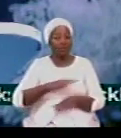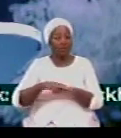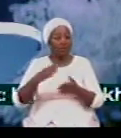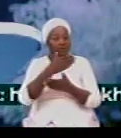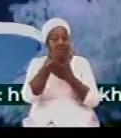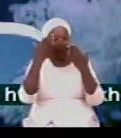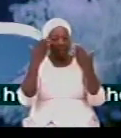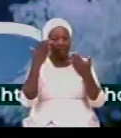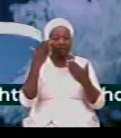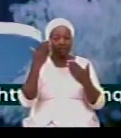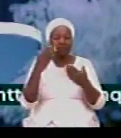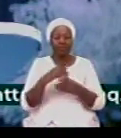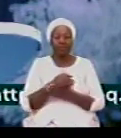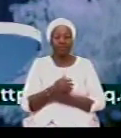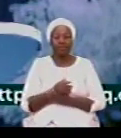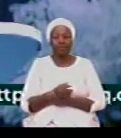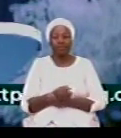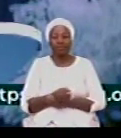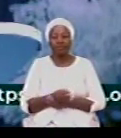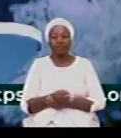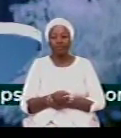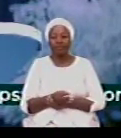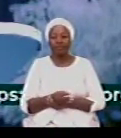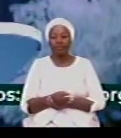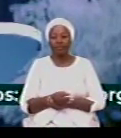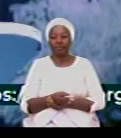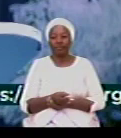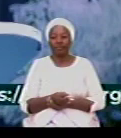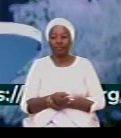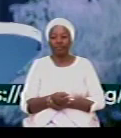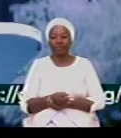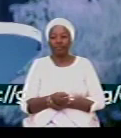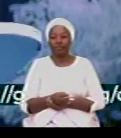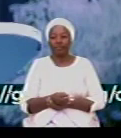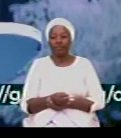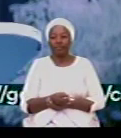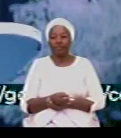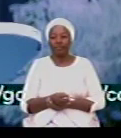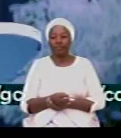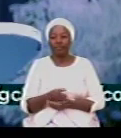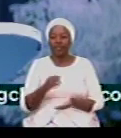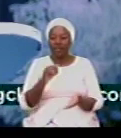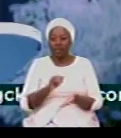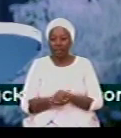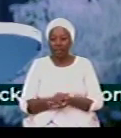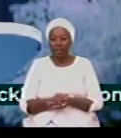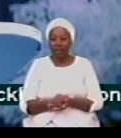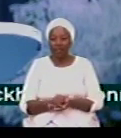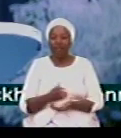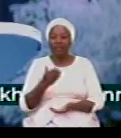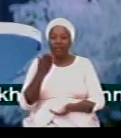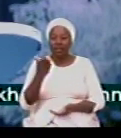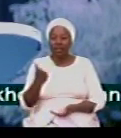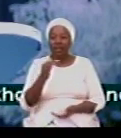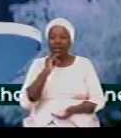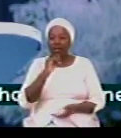that there is going to be a converts rally